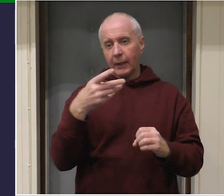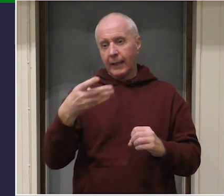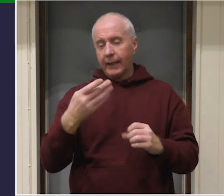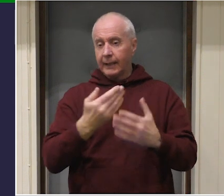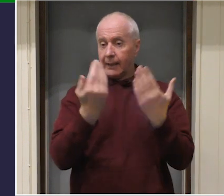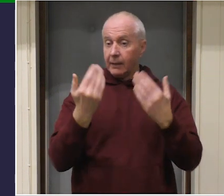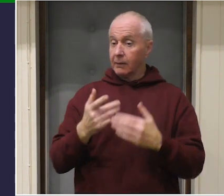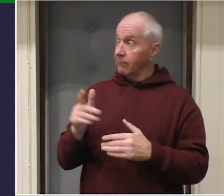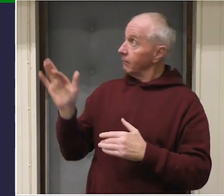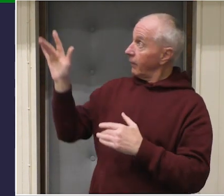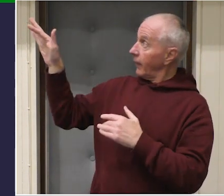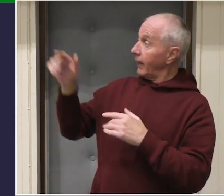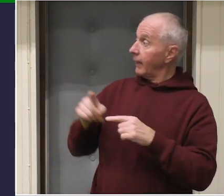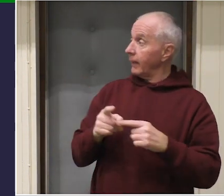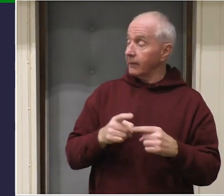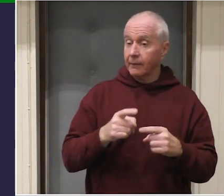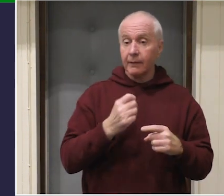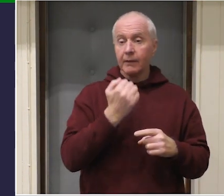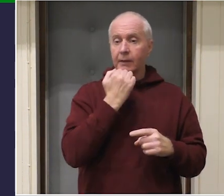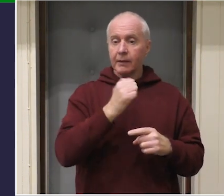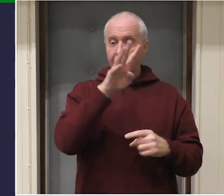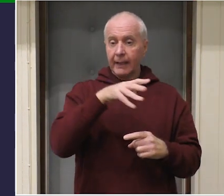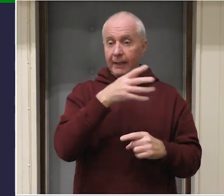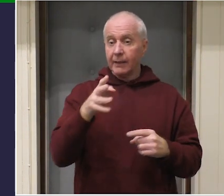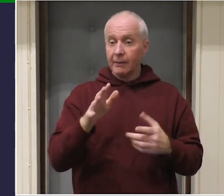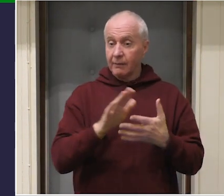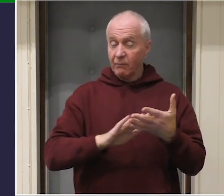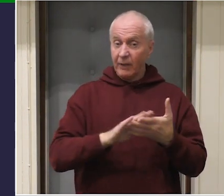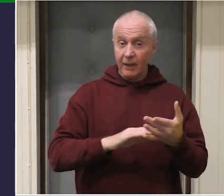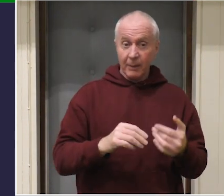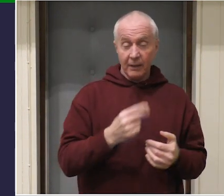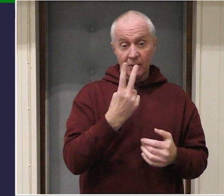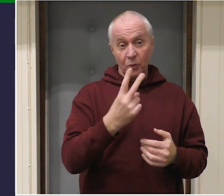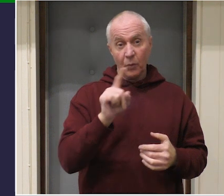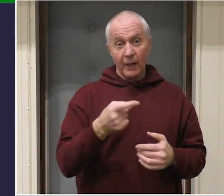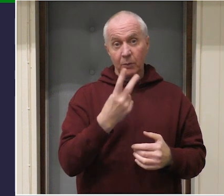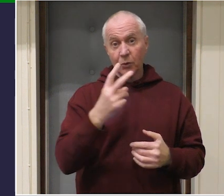Cairo calendar. So that means that the subject I'm doing is about 3,200 years old.